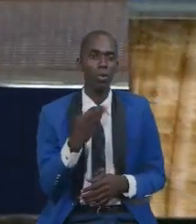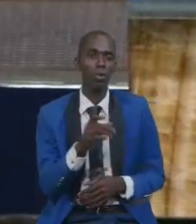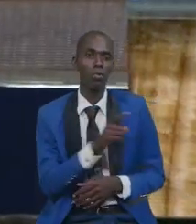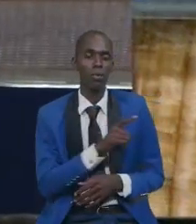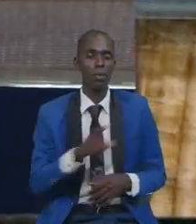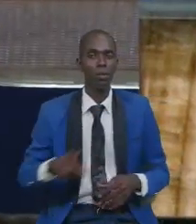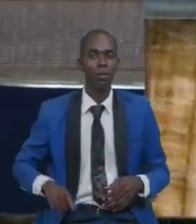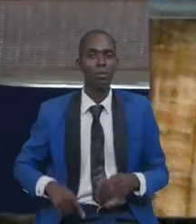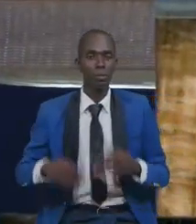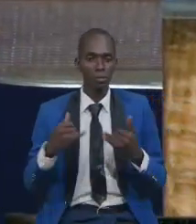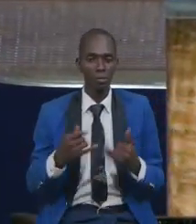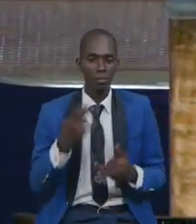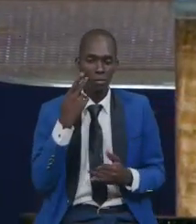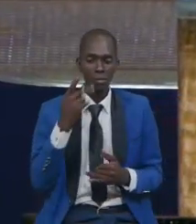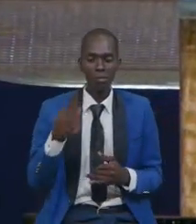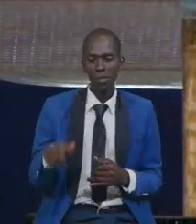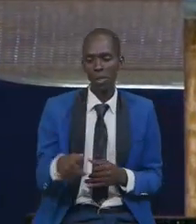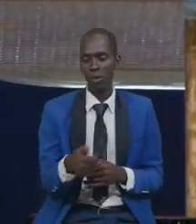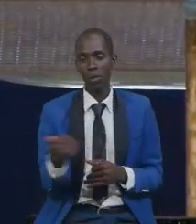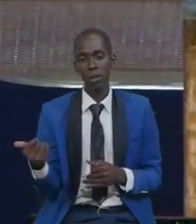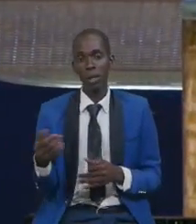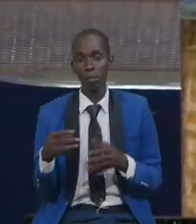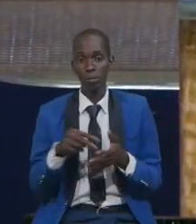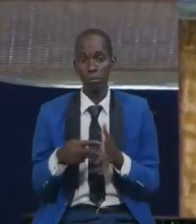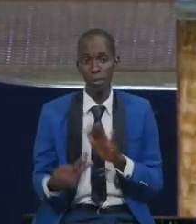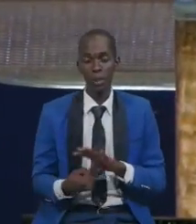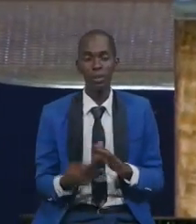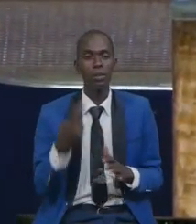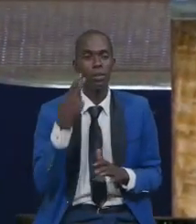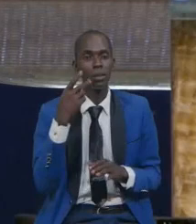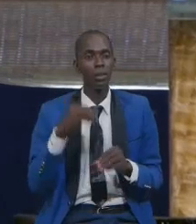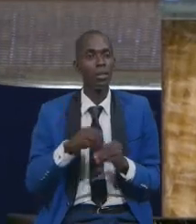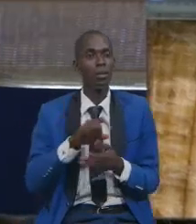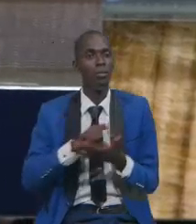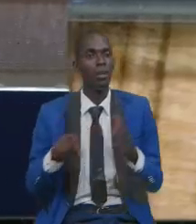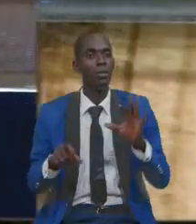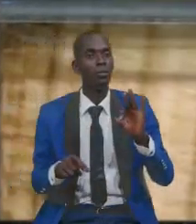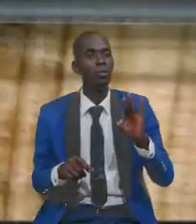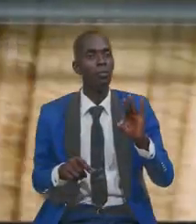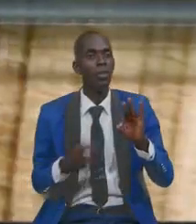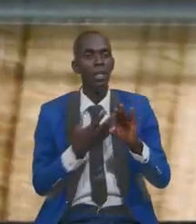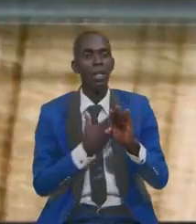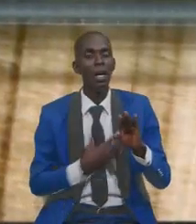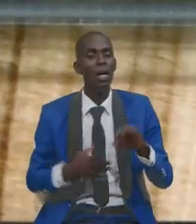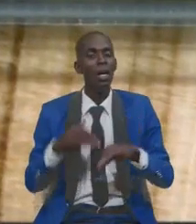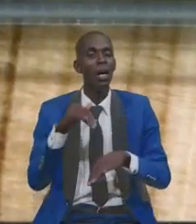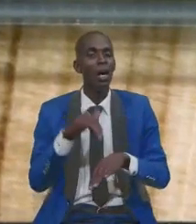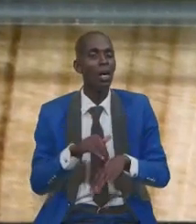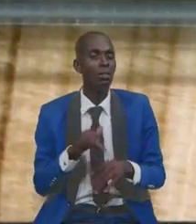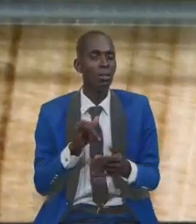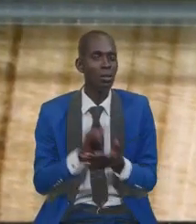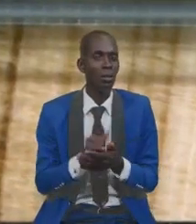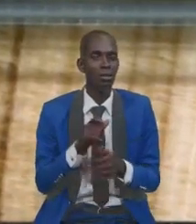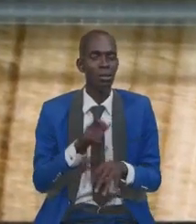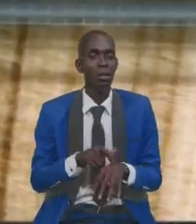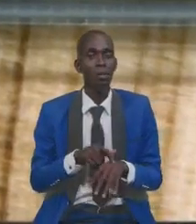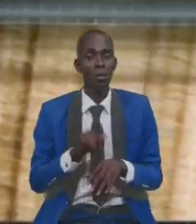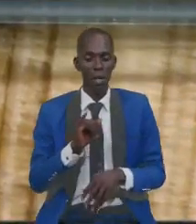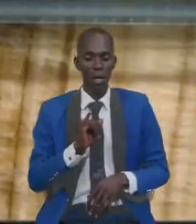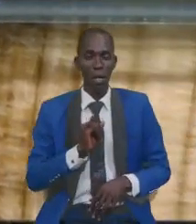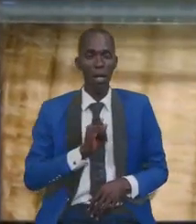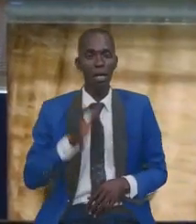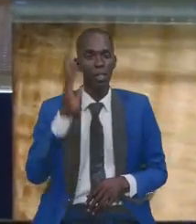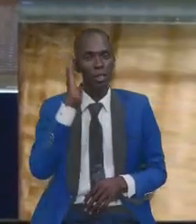other side of the coin. In verse 9, it says, at what instant I